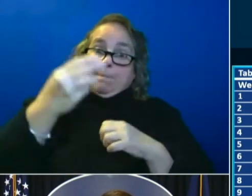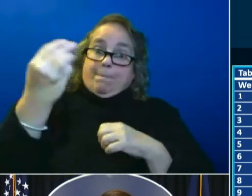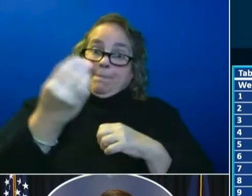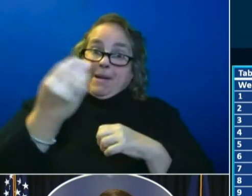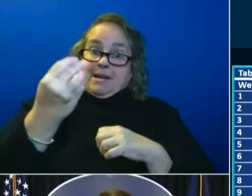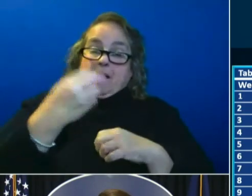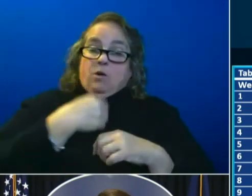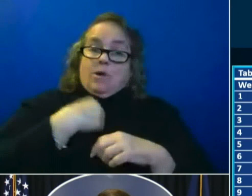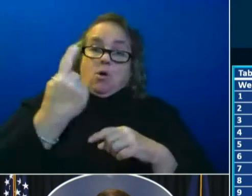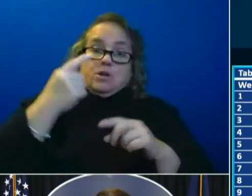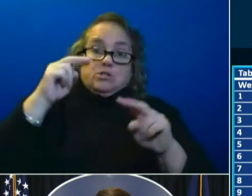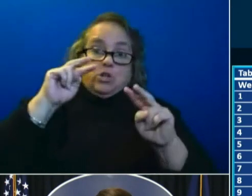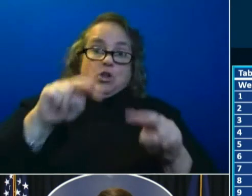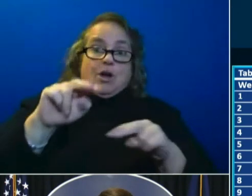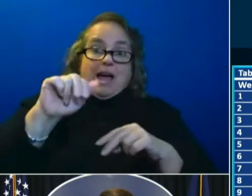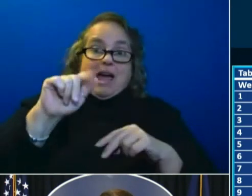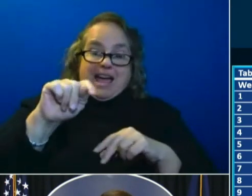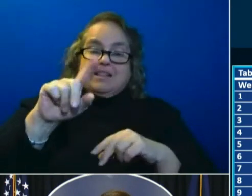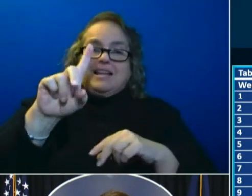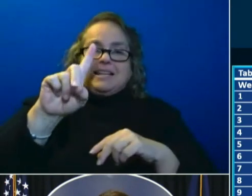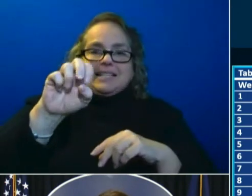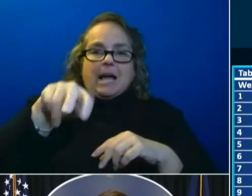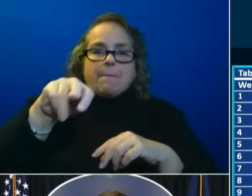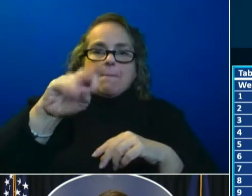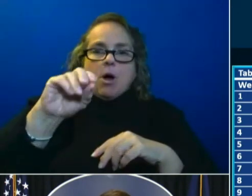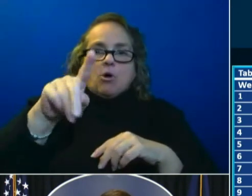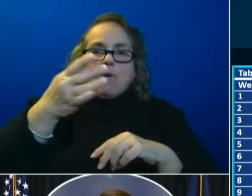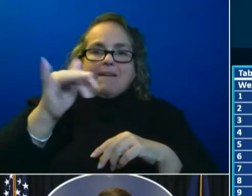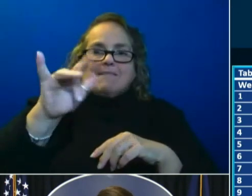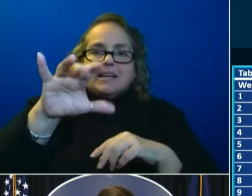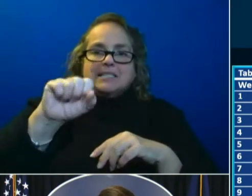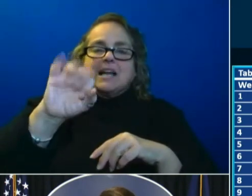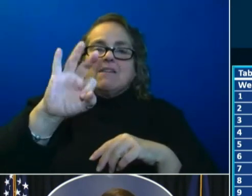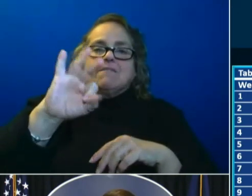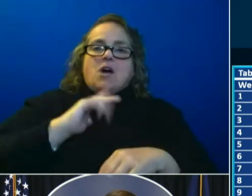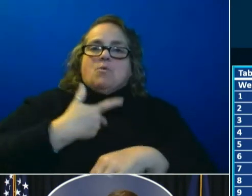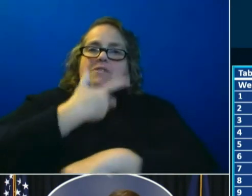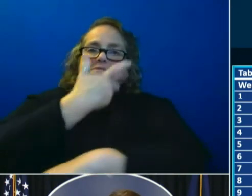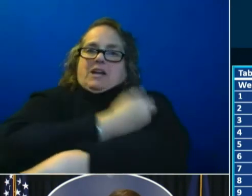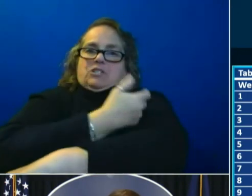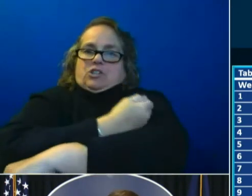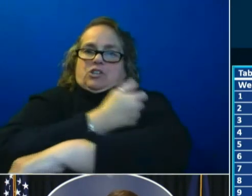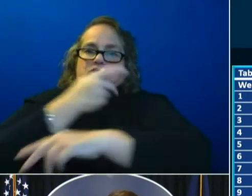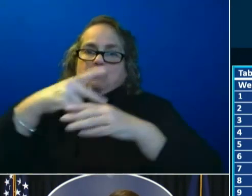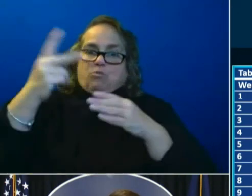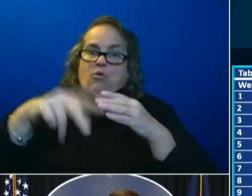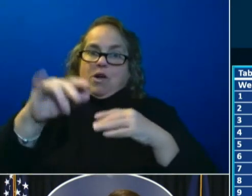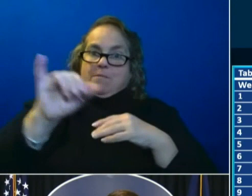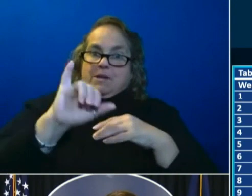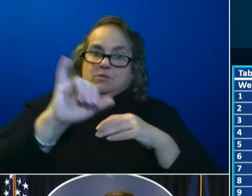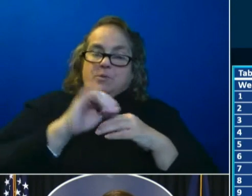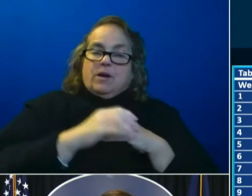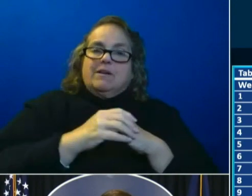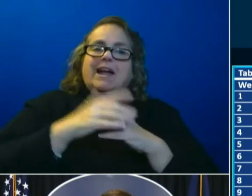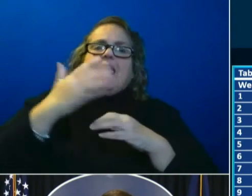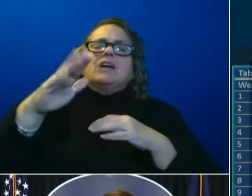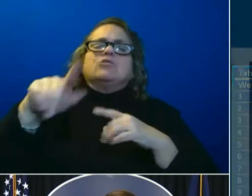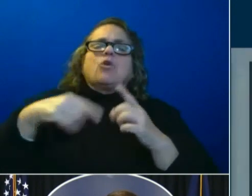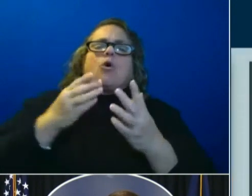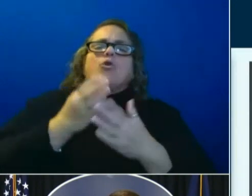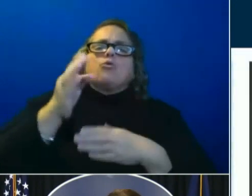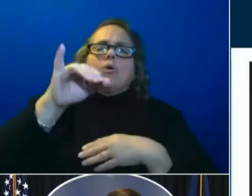the demographics of our vaccination program as well, and let's walk through that. Let's start by age.